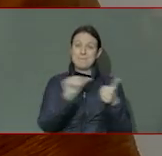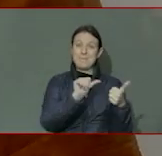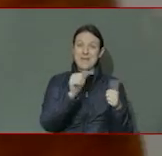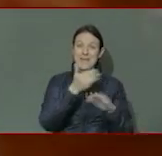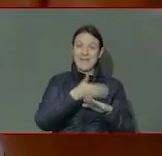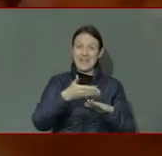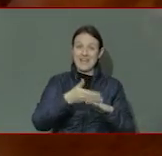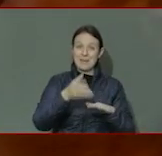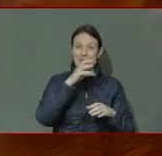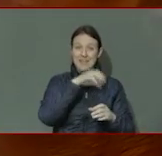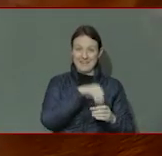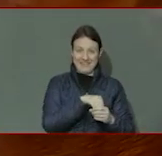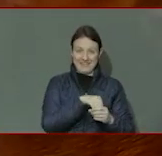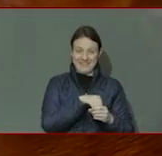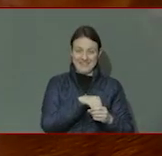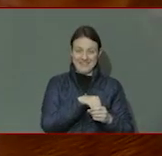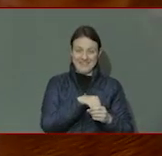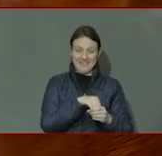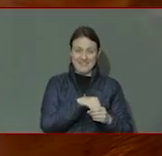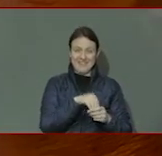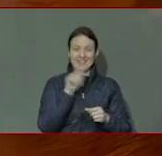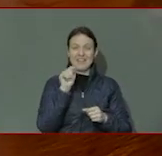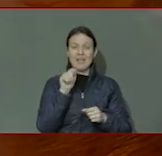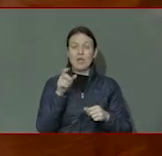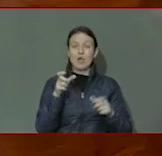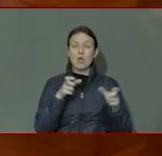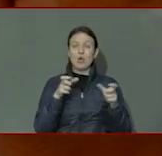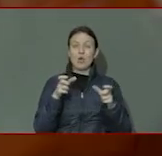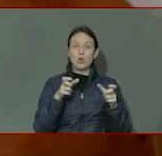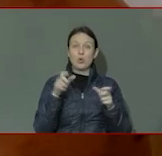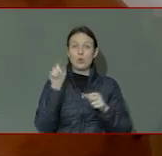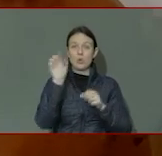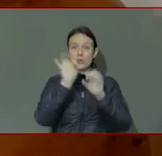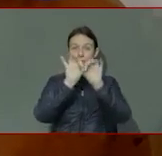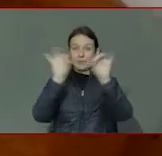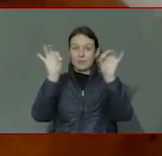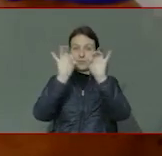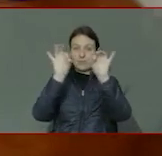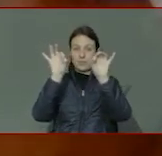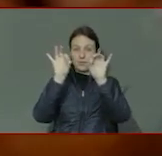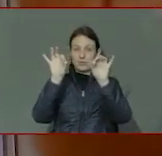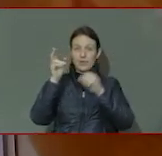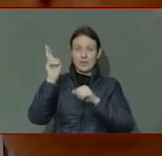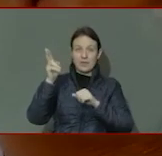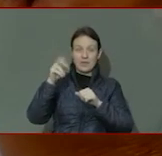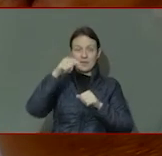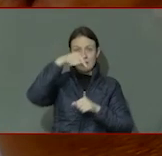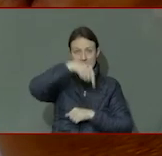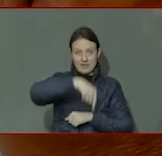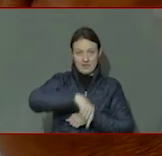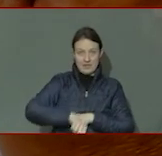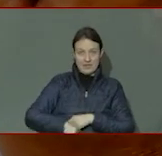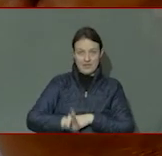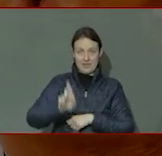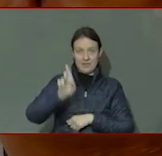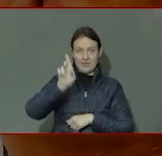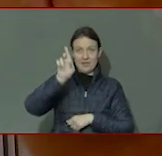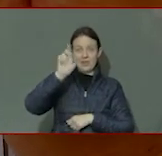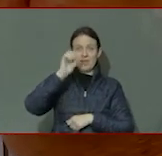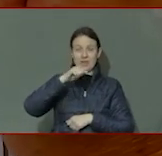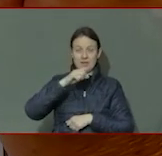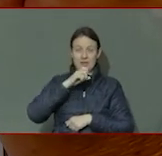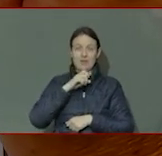that is under the control, especially here. I must say it also happens here at the loop of Henle, but that's quite a complex